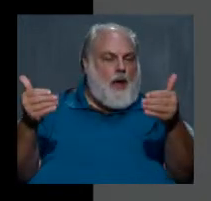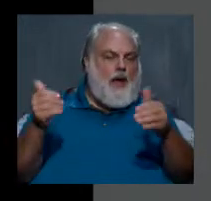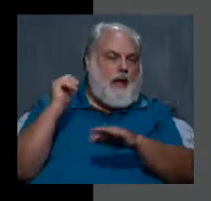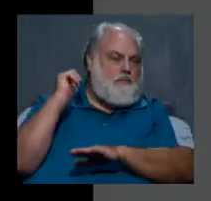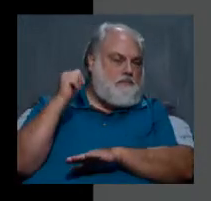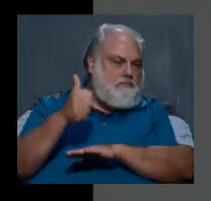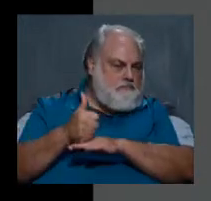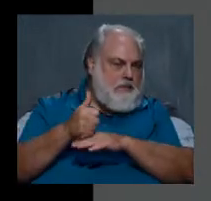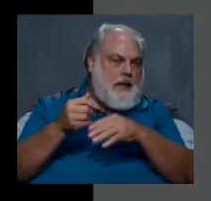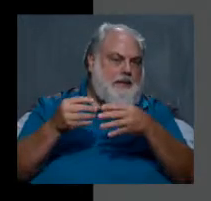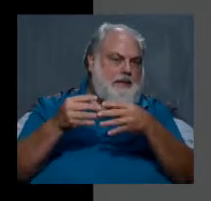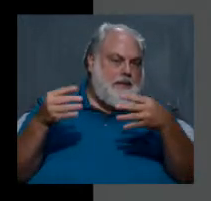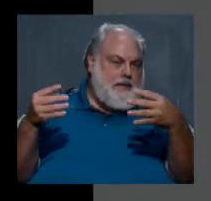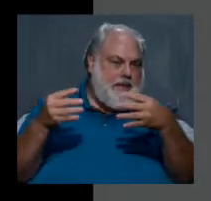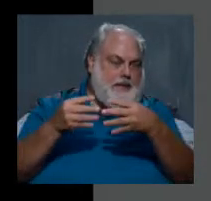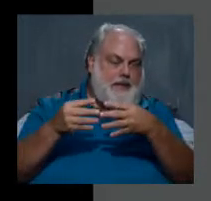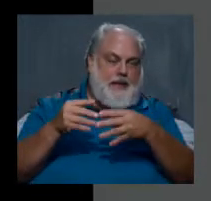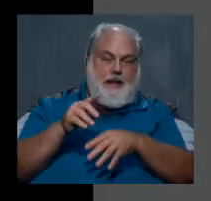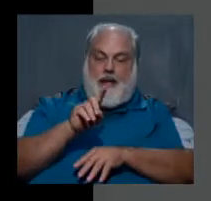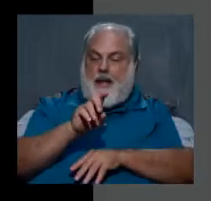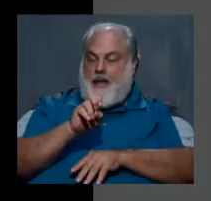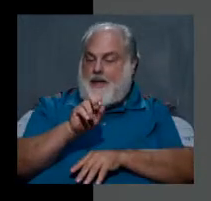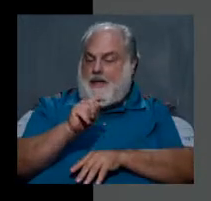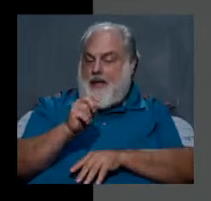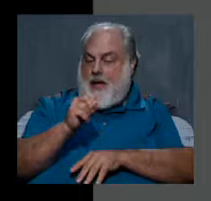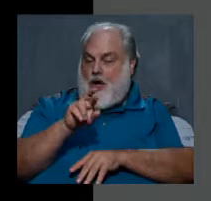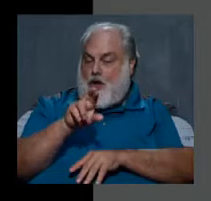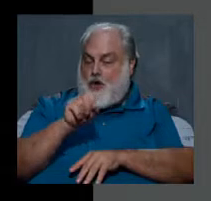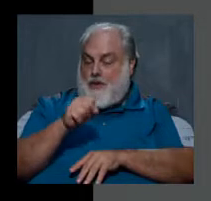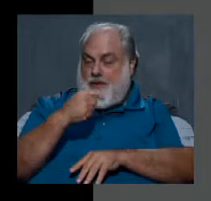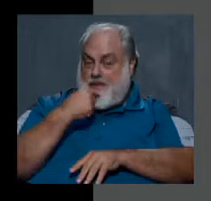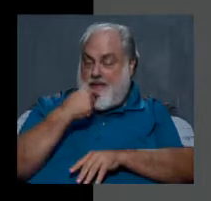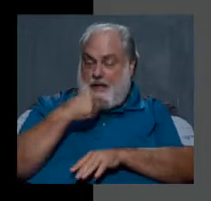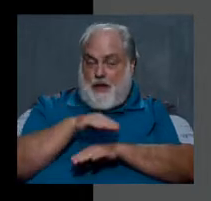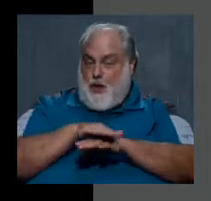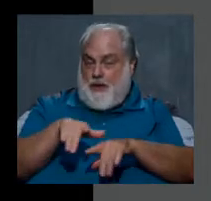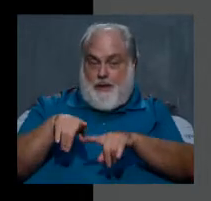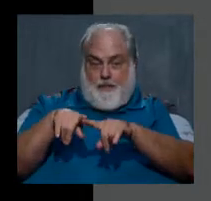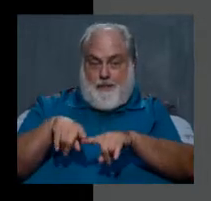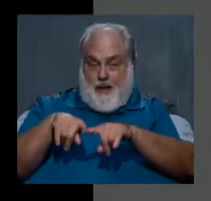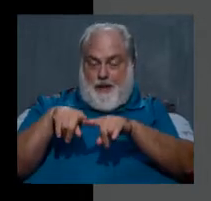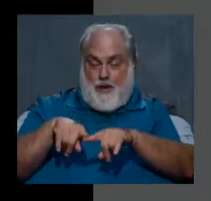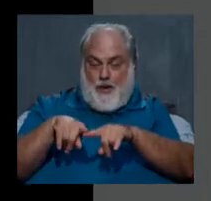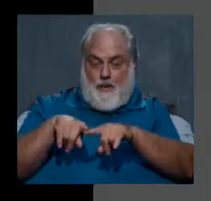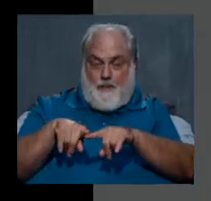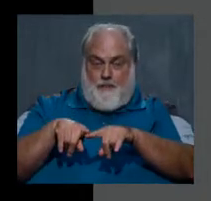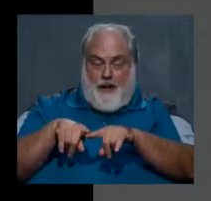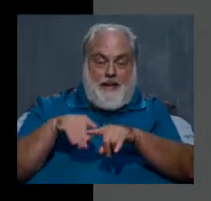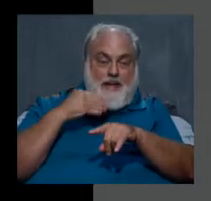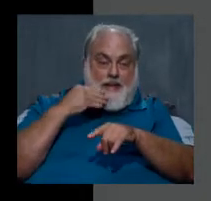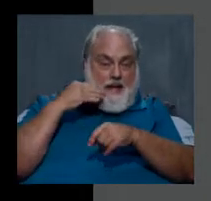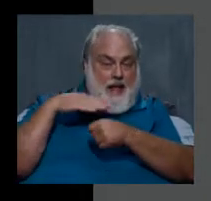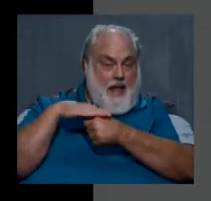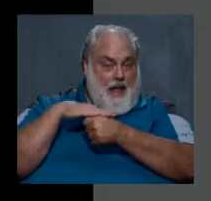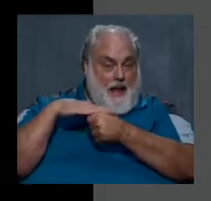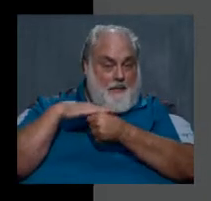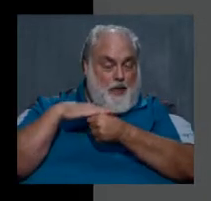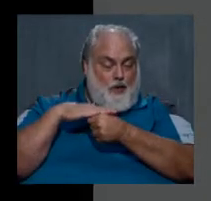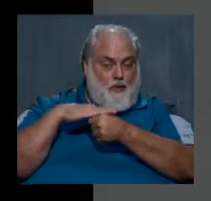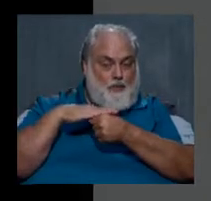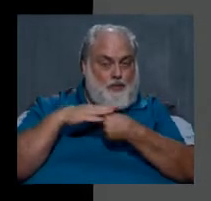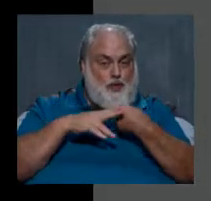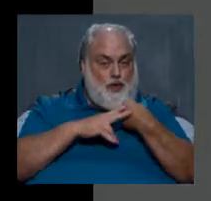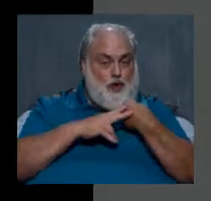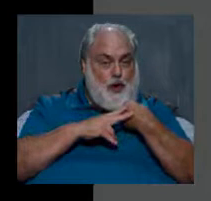Mr. Daters once advised me that I shouldn't depend on my neighbors to preserve my privacy. I think that's a fair